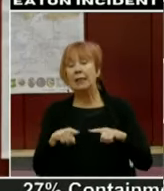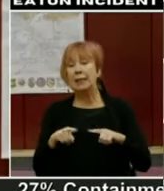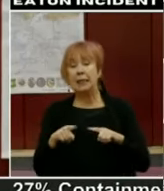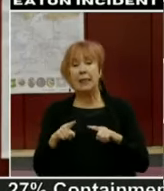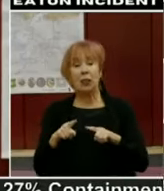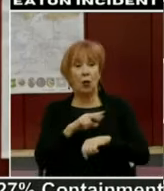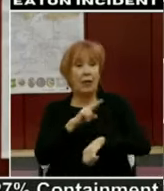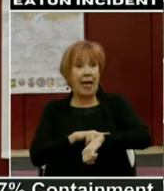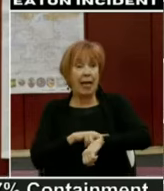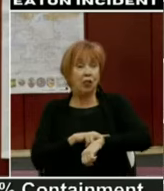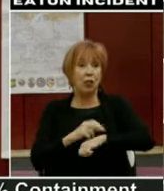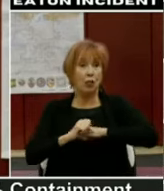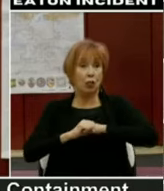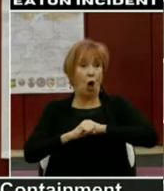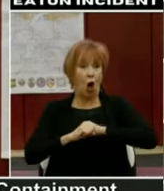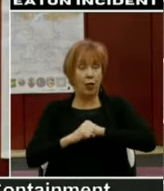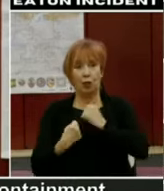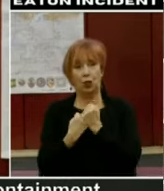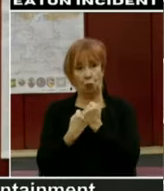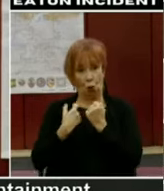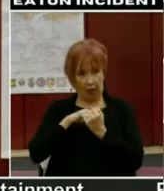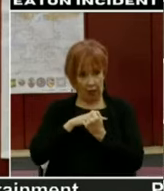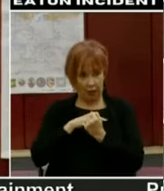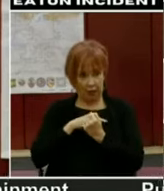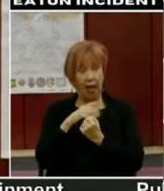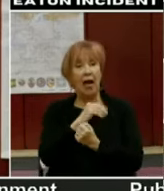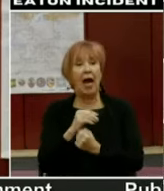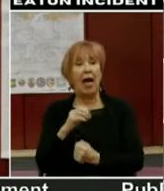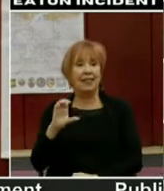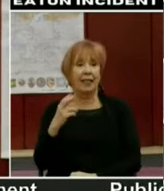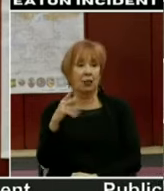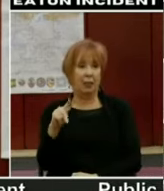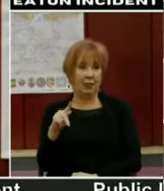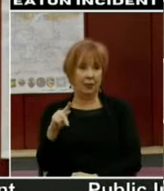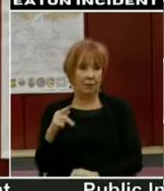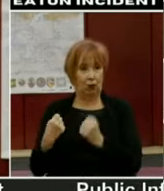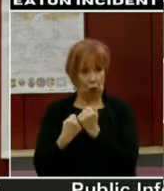National Guard and by California Highway Patrol.